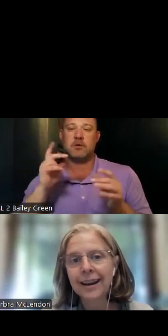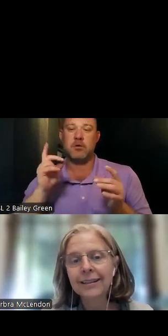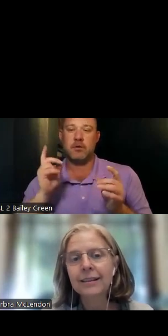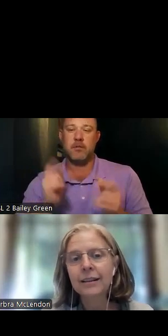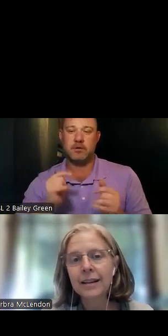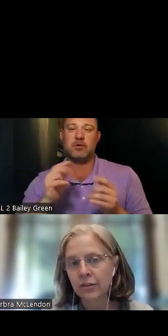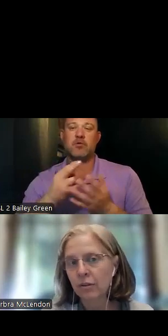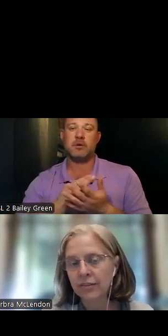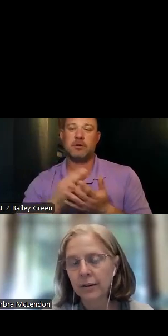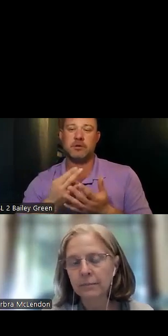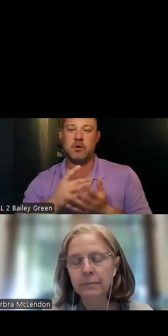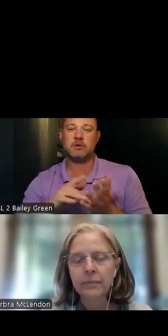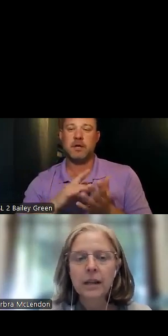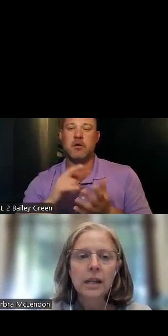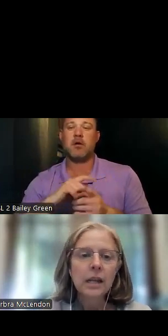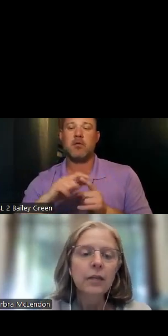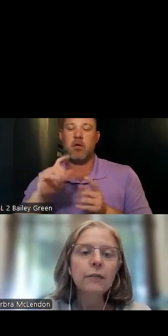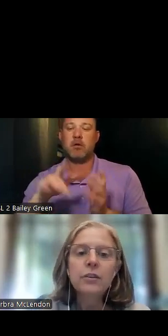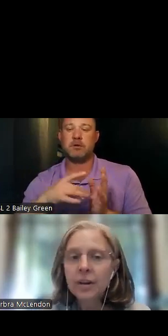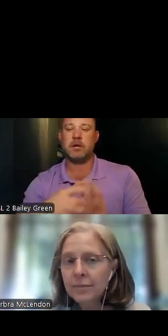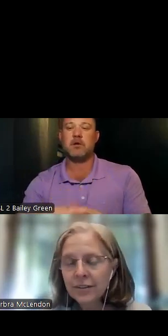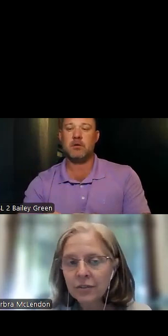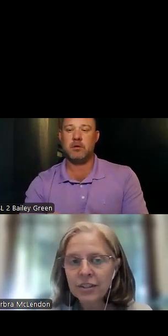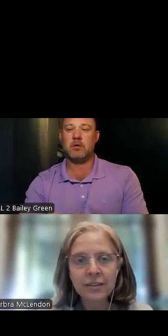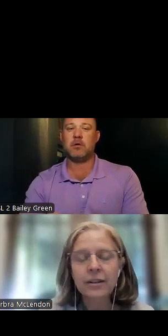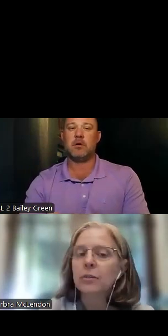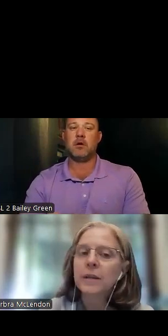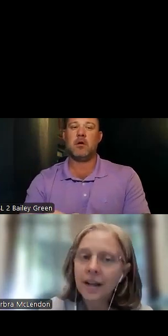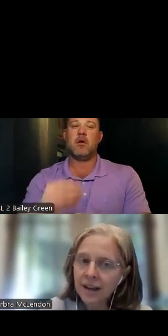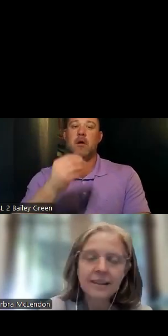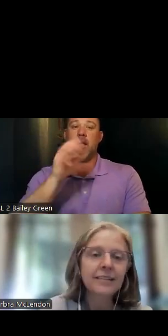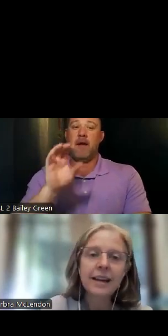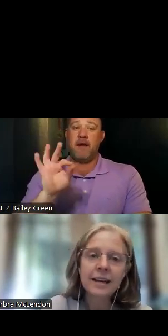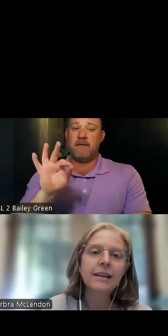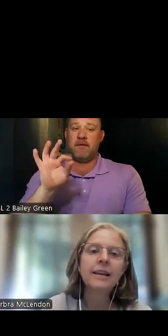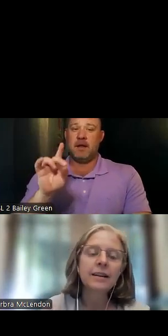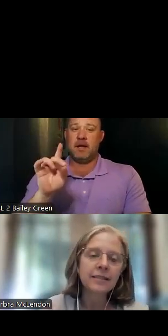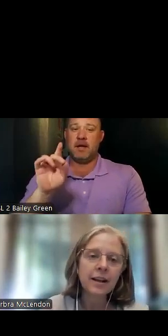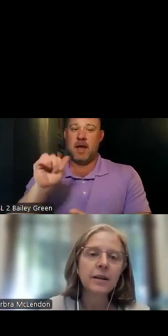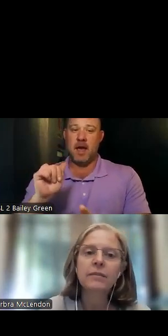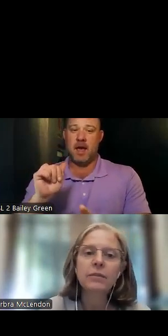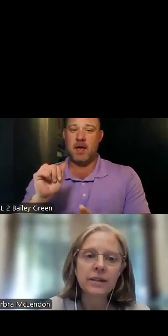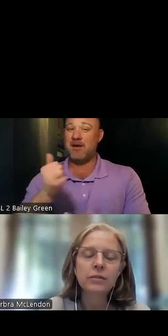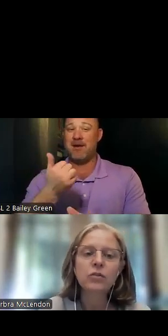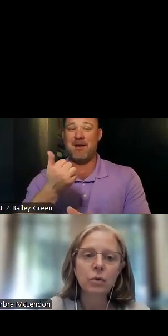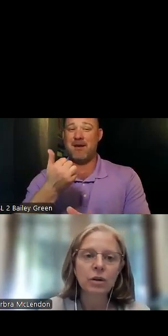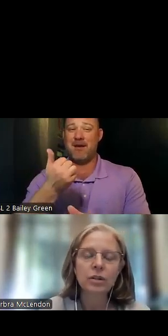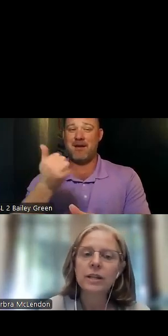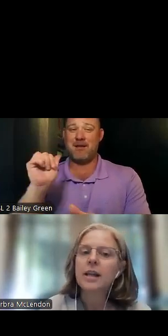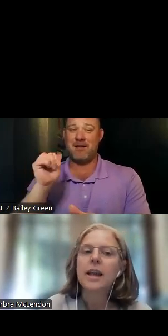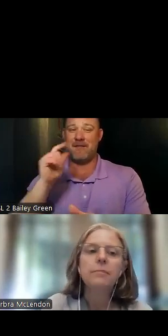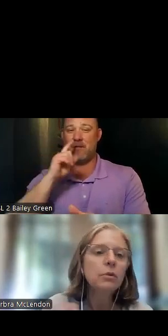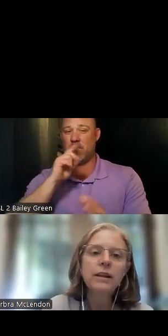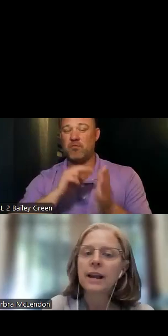Center and the National Call Center. The Food and Drug Administration is on here because anything that is coming out of the research